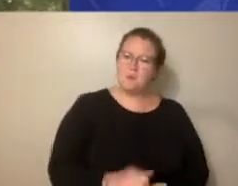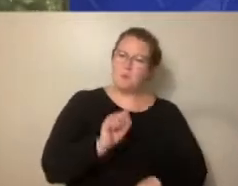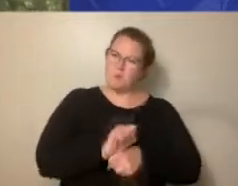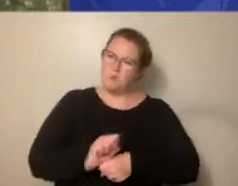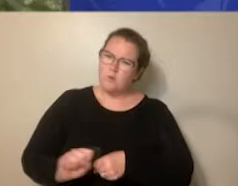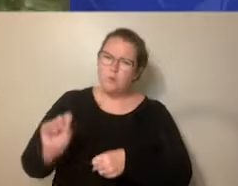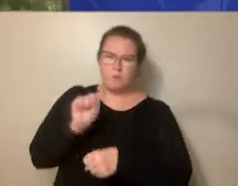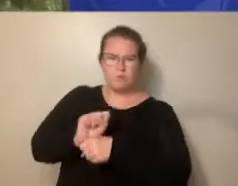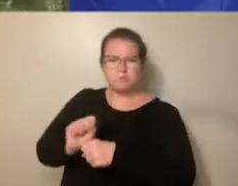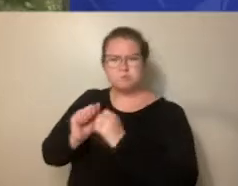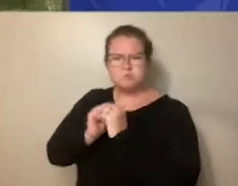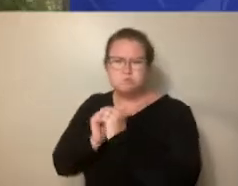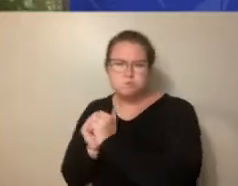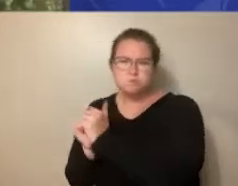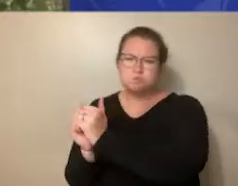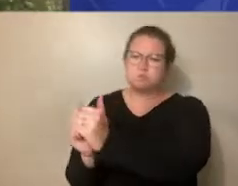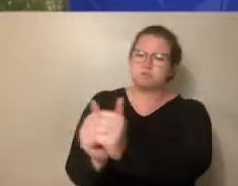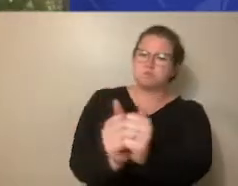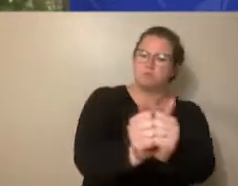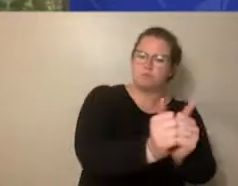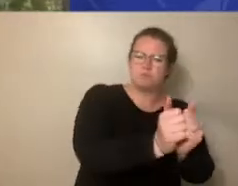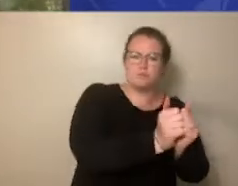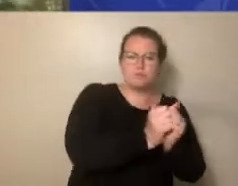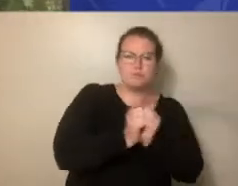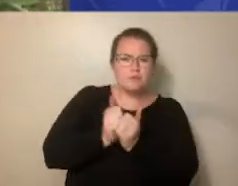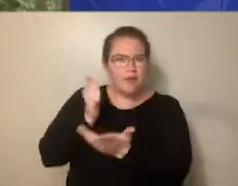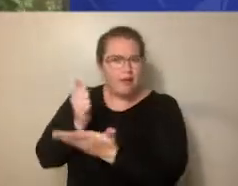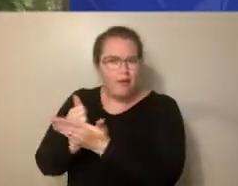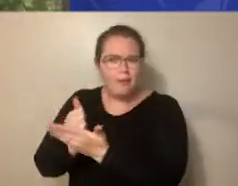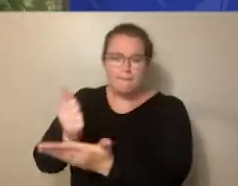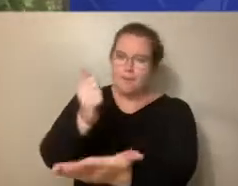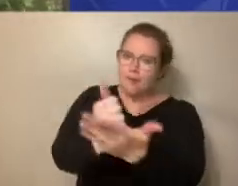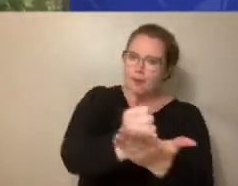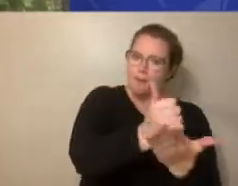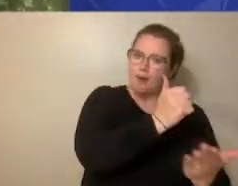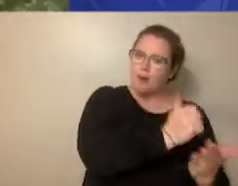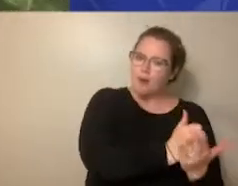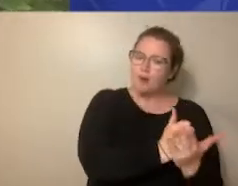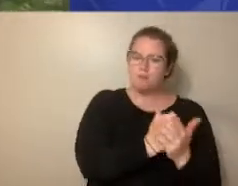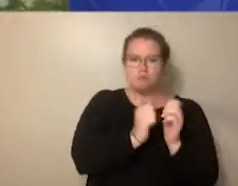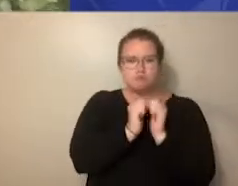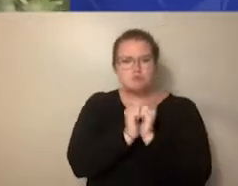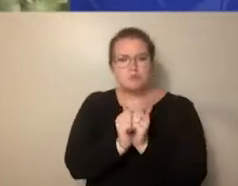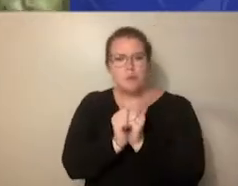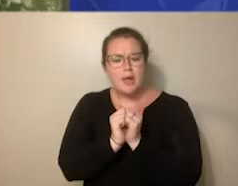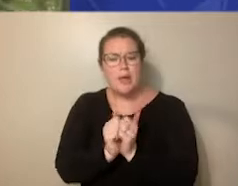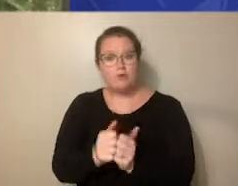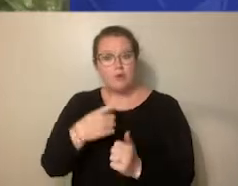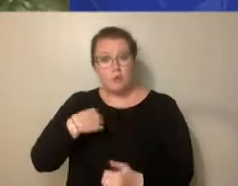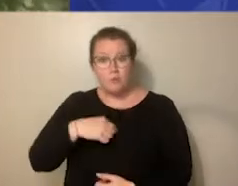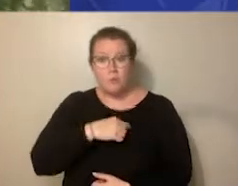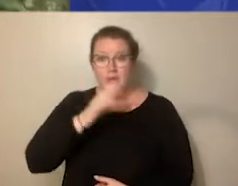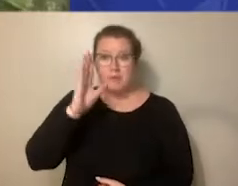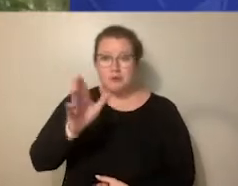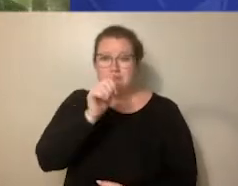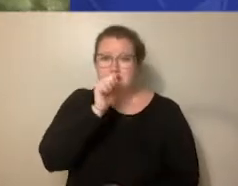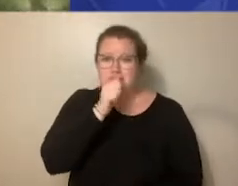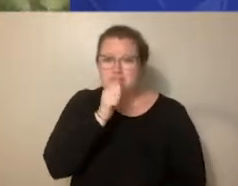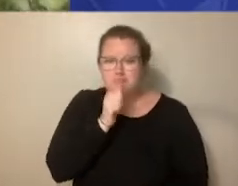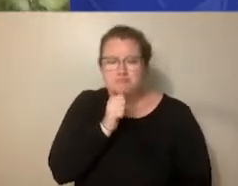Working together, we're helping each other, we'll make it through the storm.